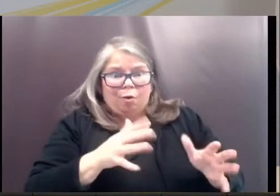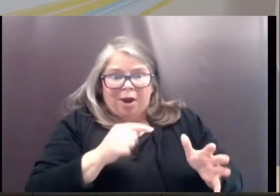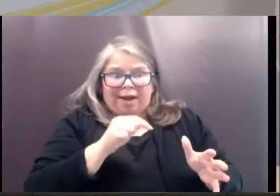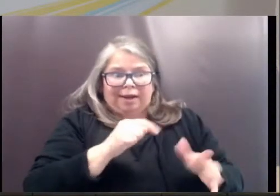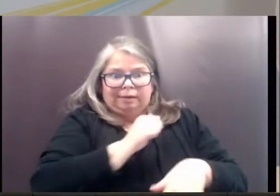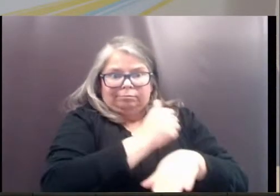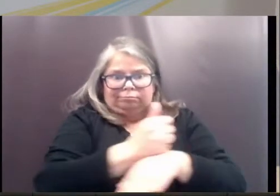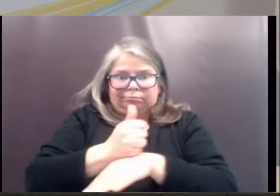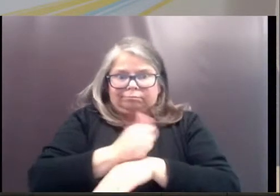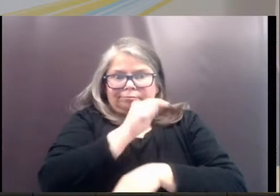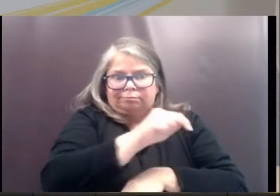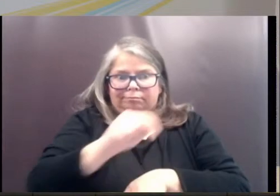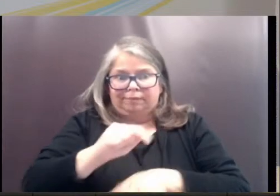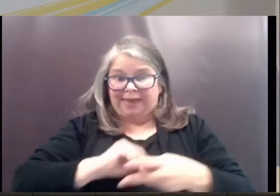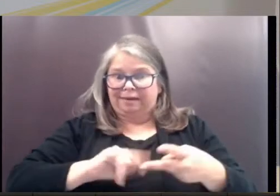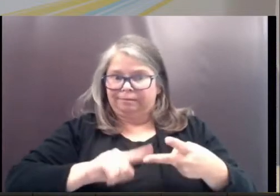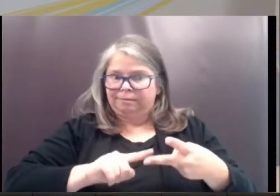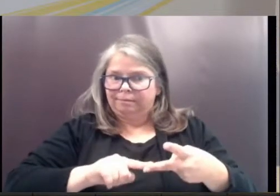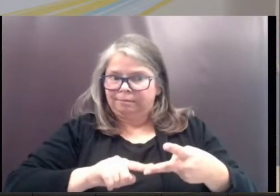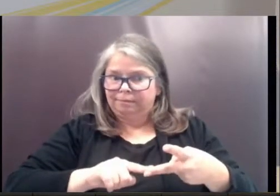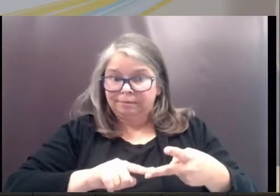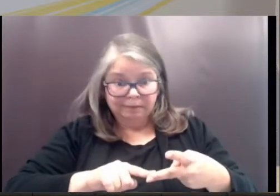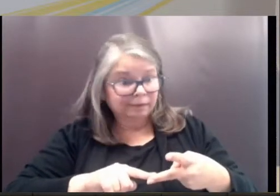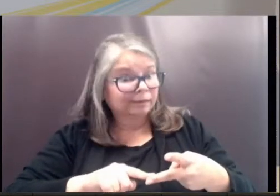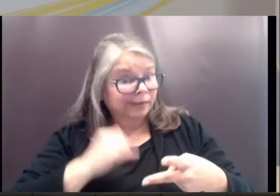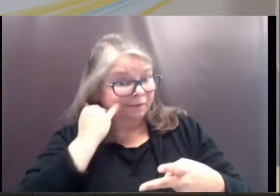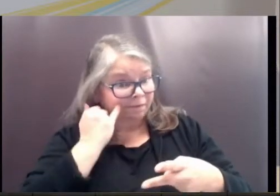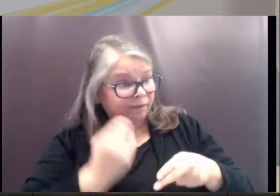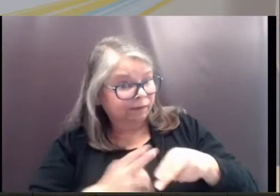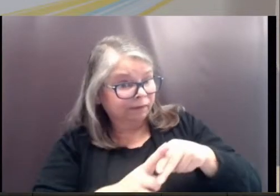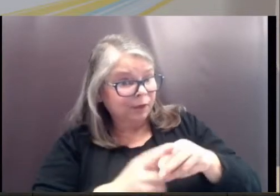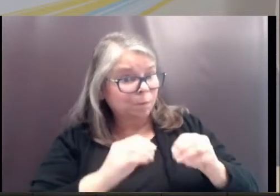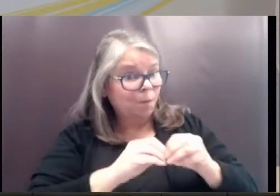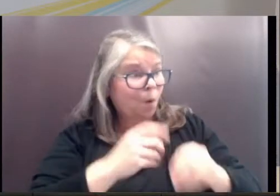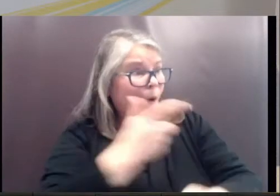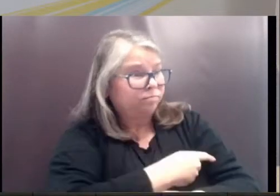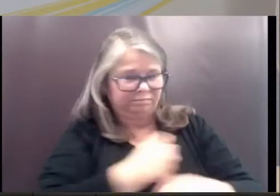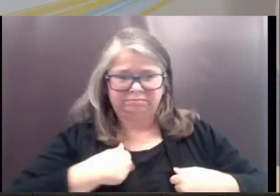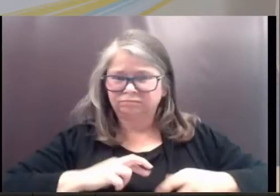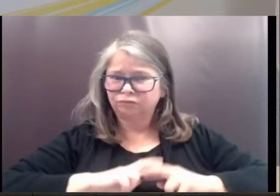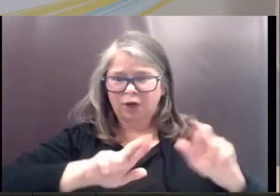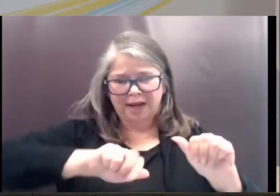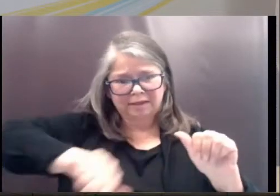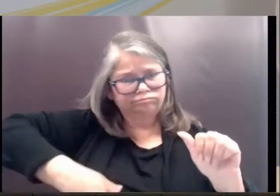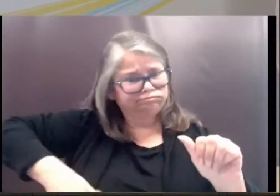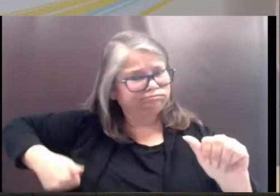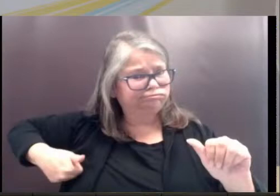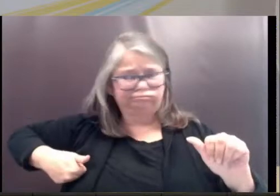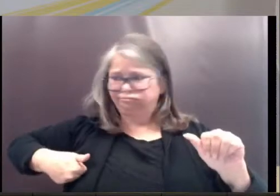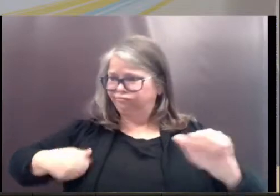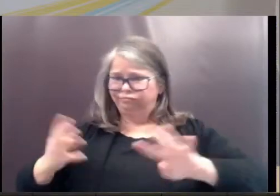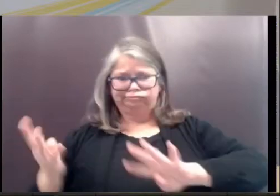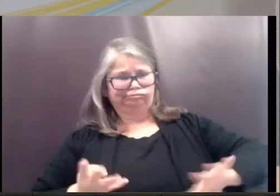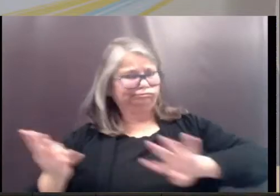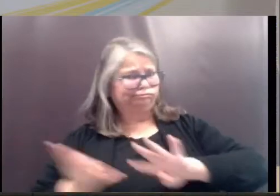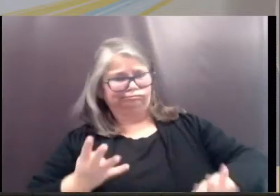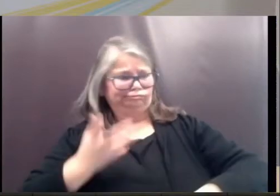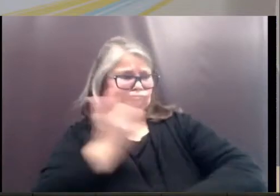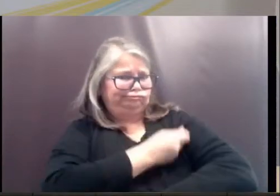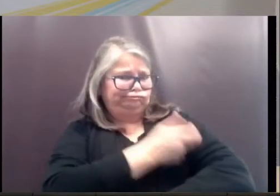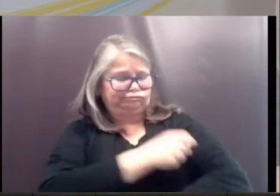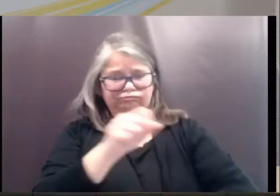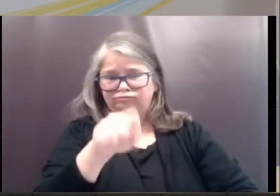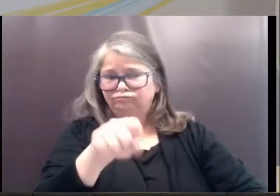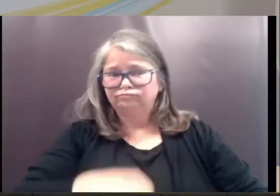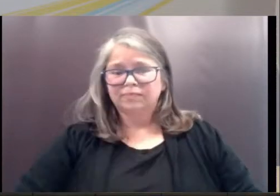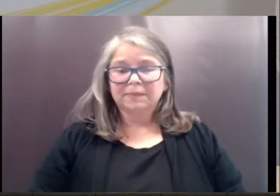if they would give us more vaccine, we have definitely room for it. I don't have the numbers,